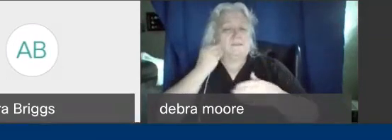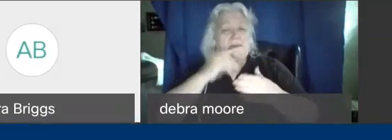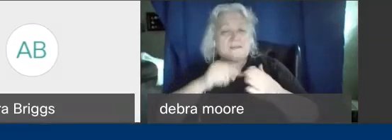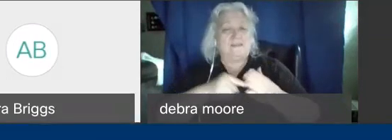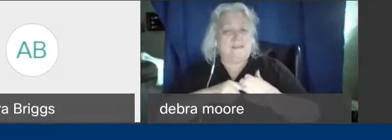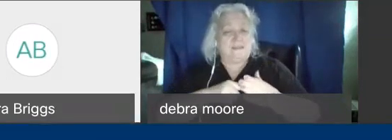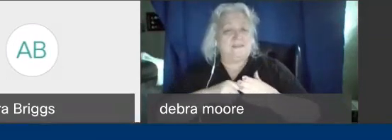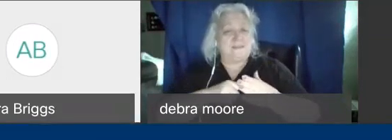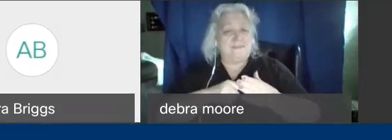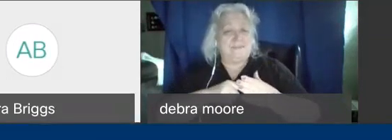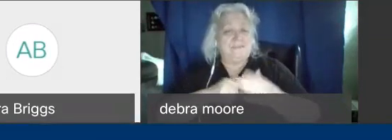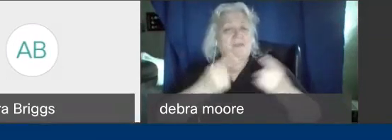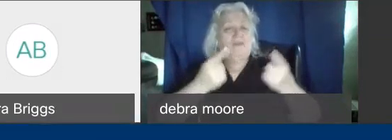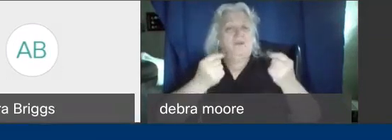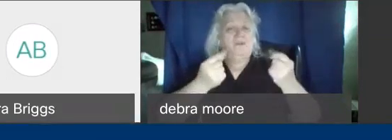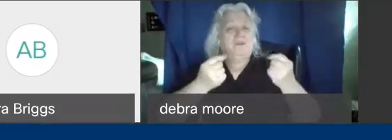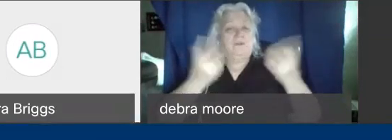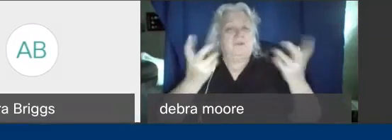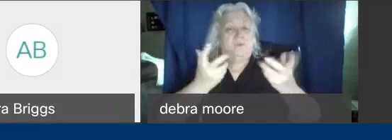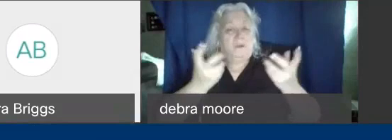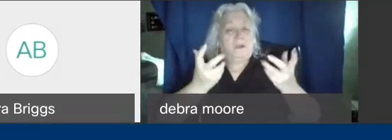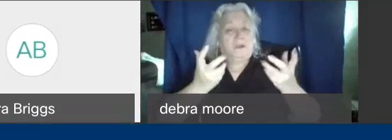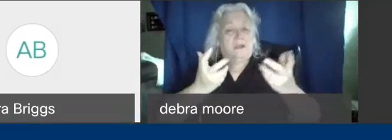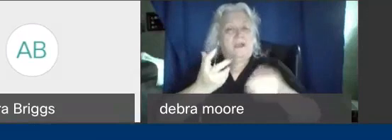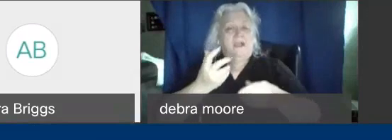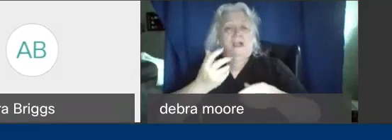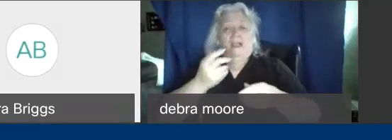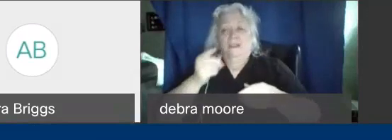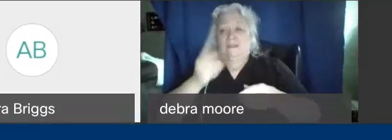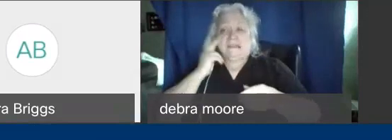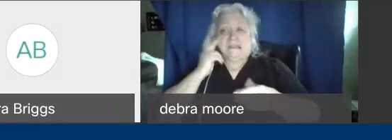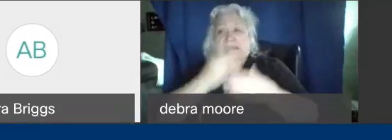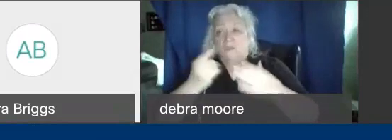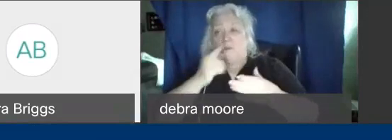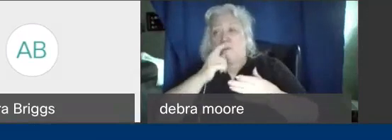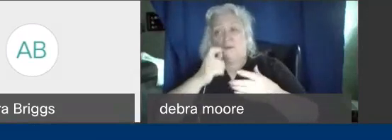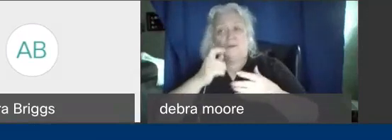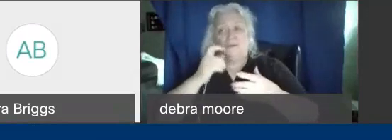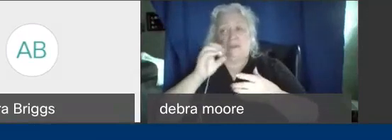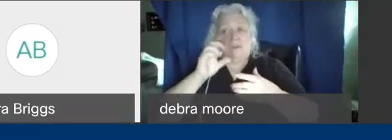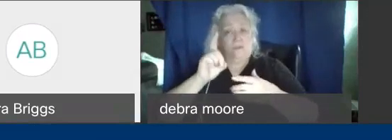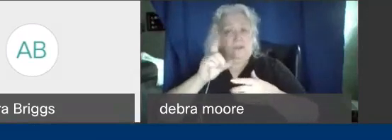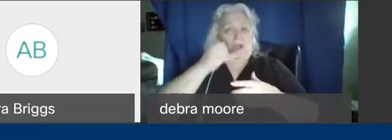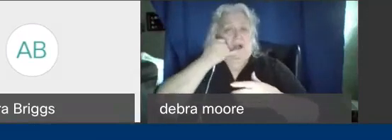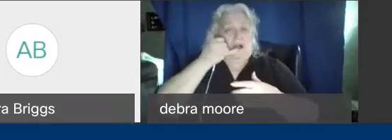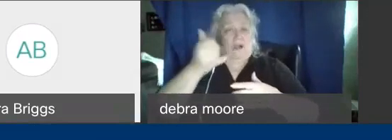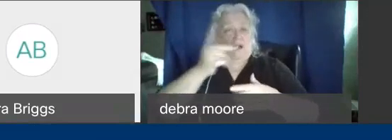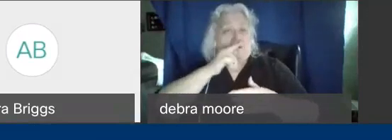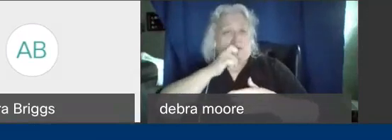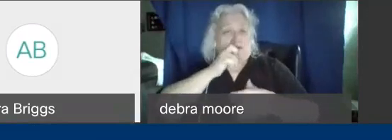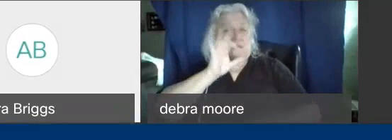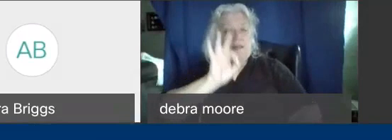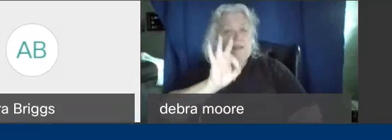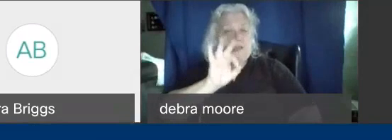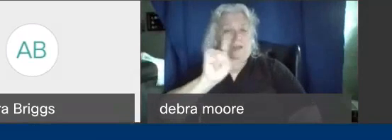Now, what to do if you overdose on drugs or if someone you know overdoses on drugs, you'll want to immediately call 911, same with